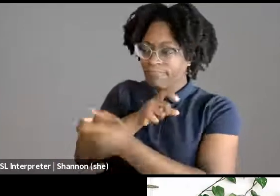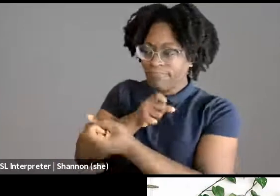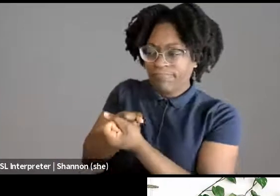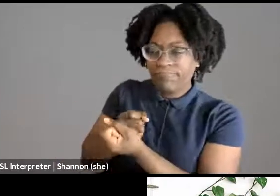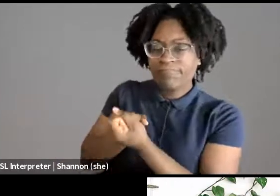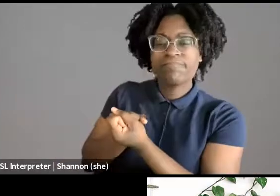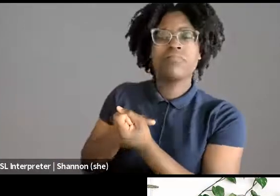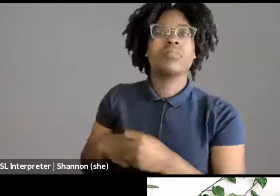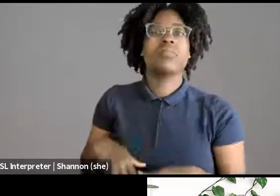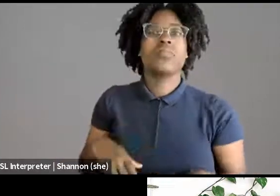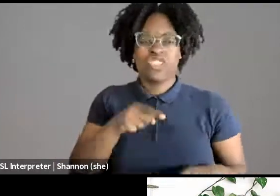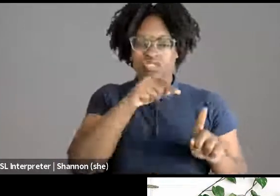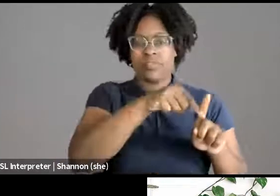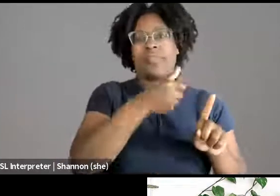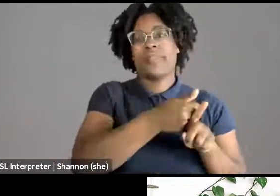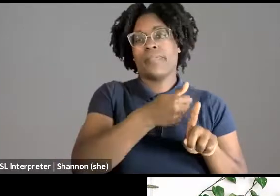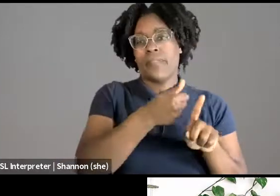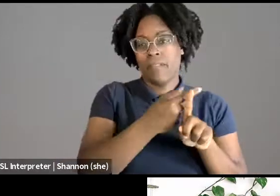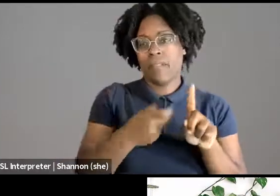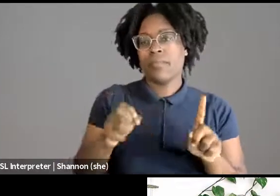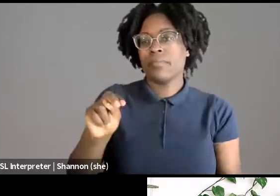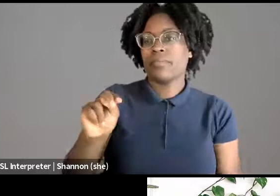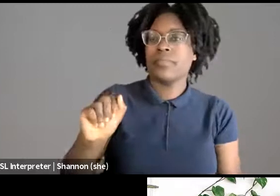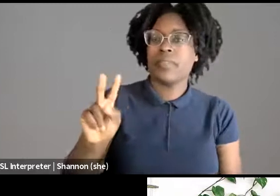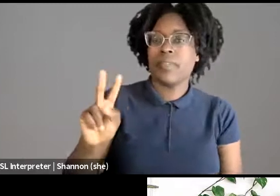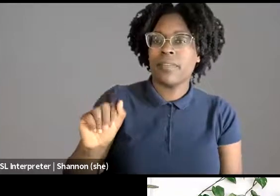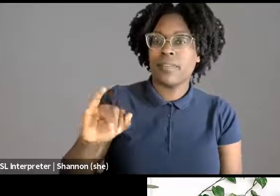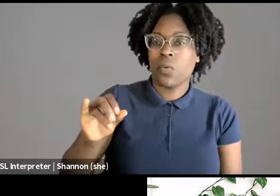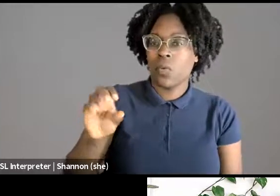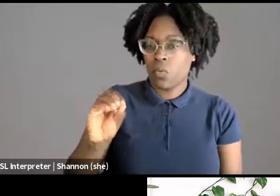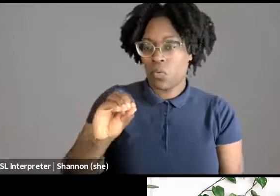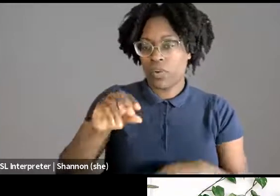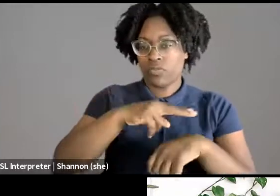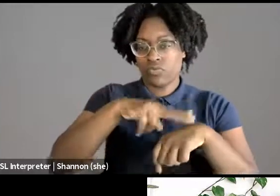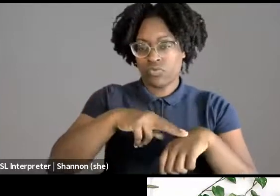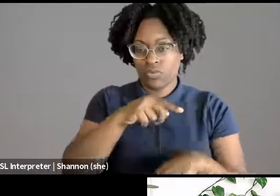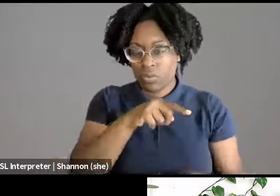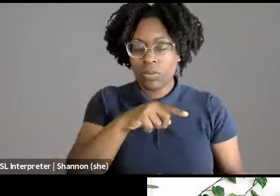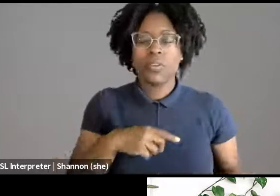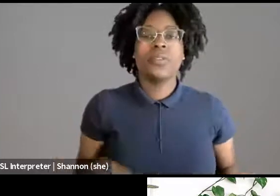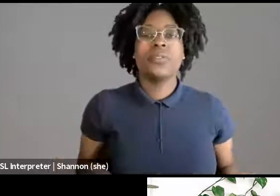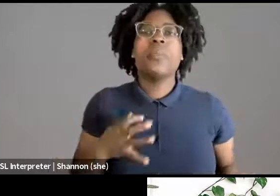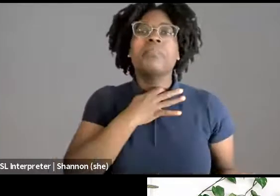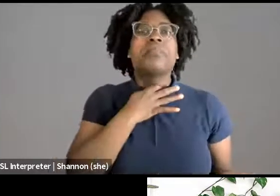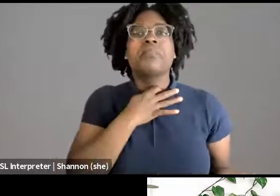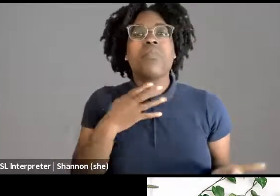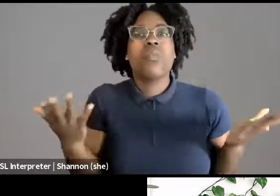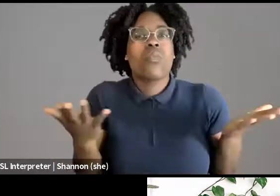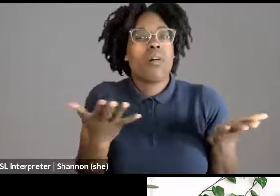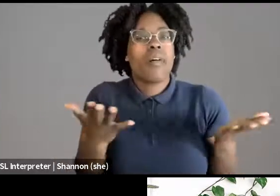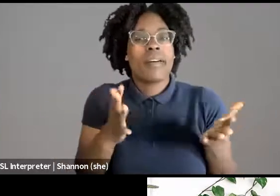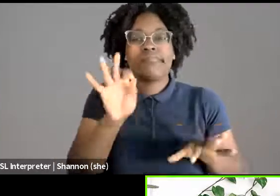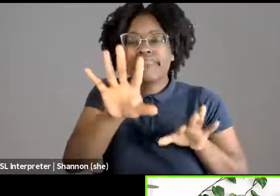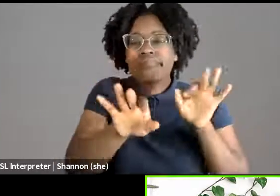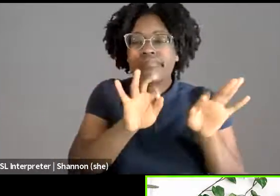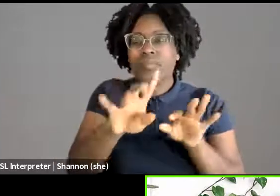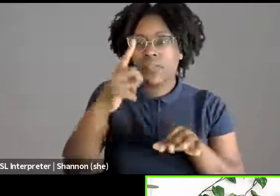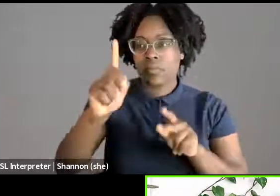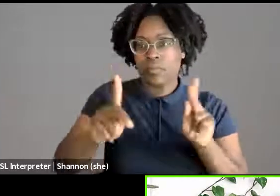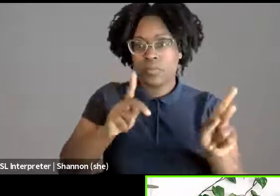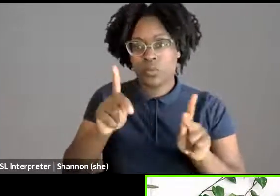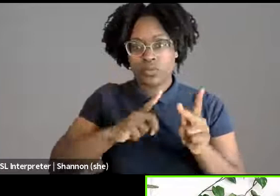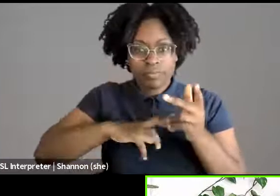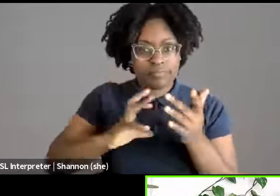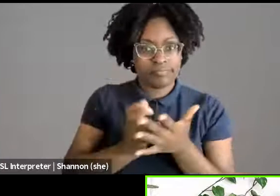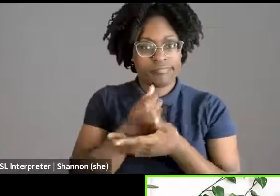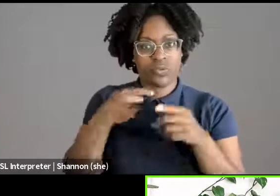Could you say a little bit about what allyship means to you for Indigenous people right now, especially given the moment we're in? Absolutely. And thank you